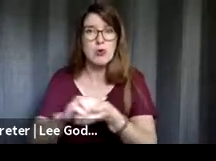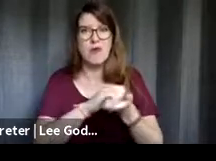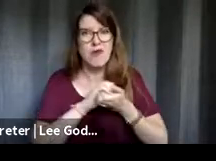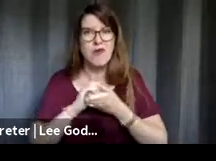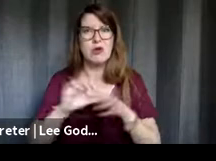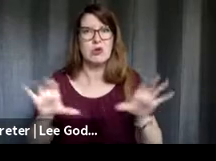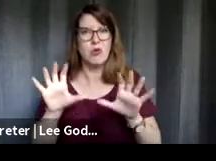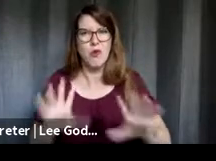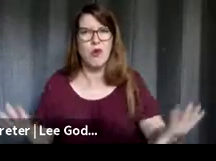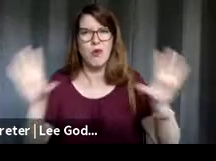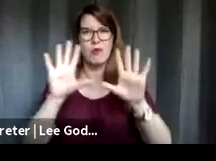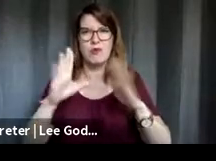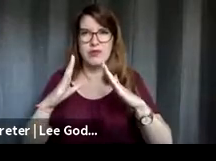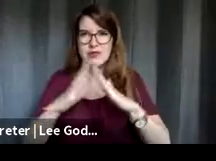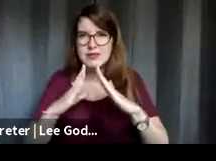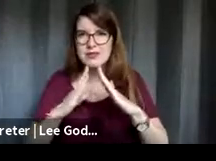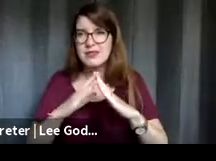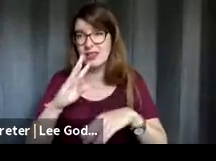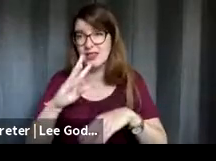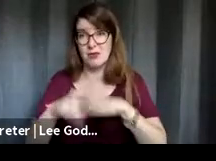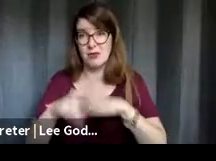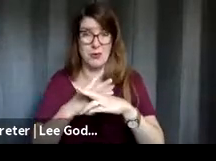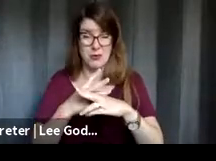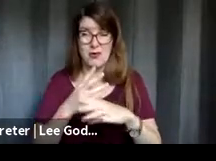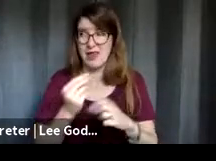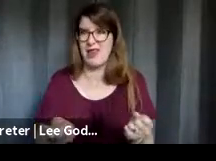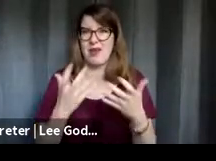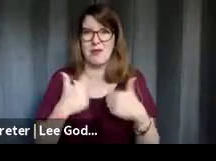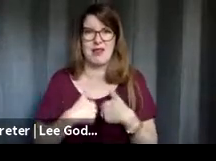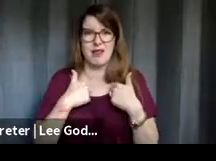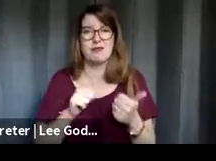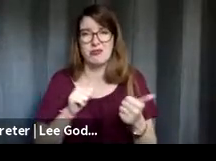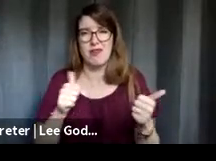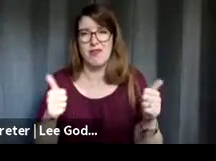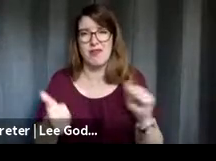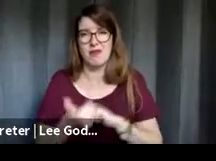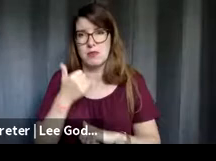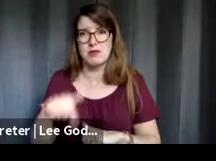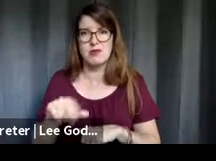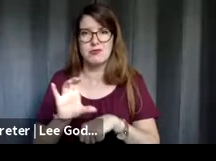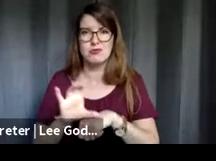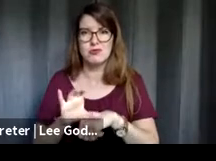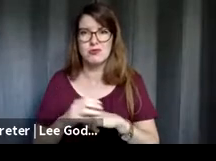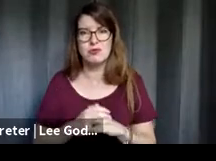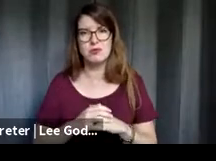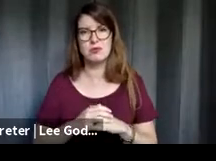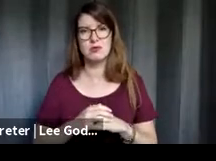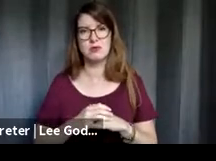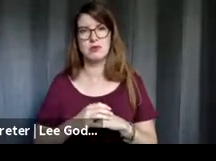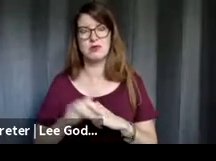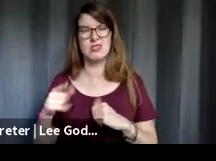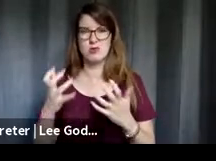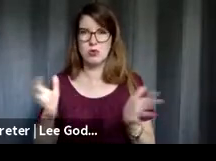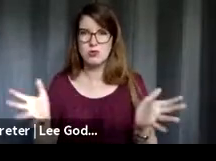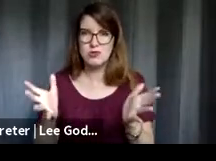to do all over our city and all around the world, and how many lives are changing through this church. So I just